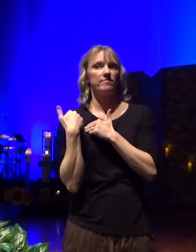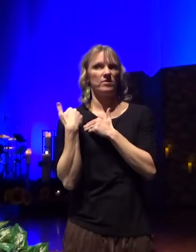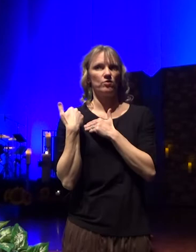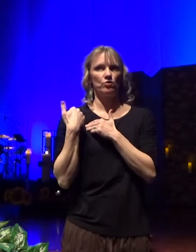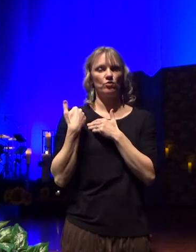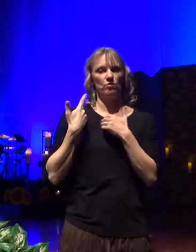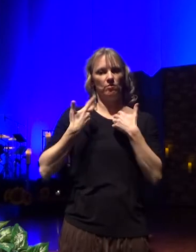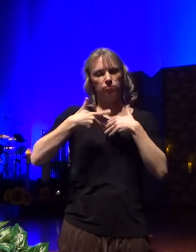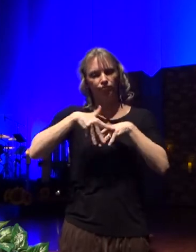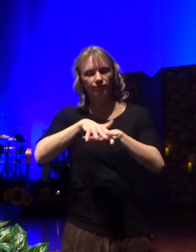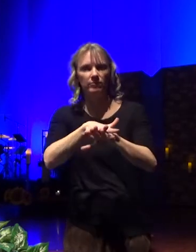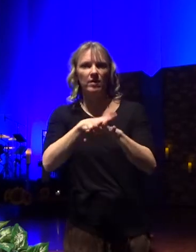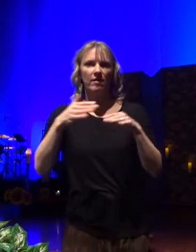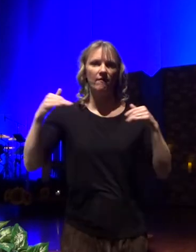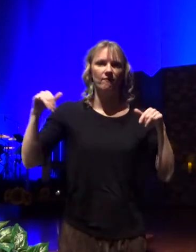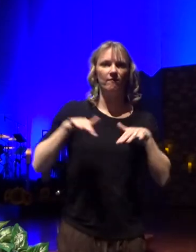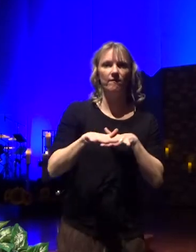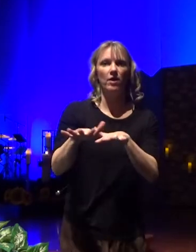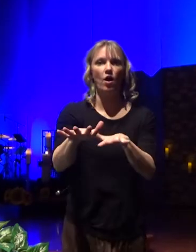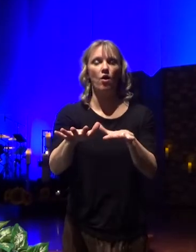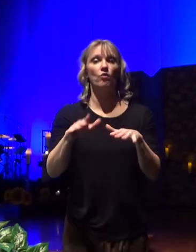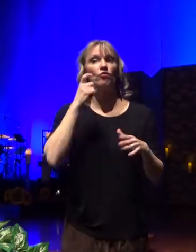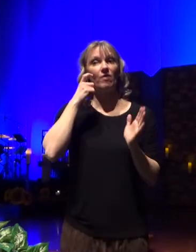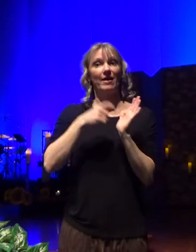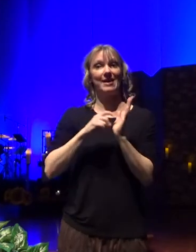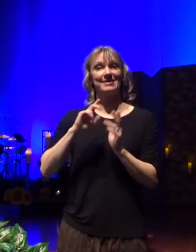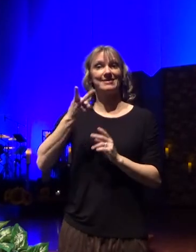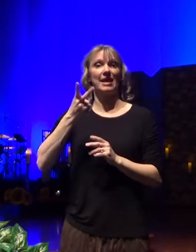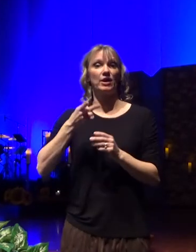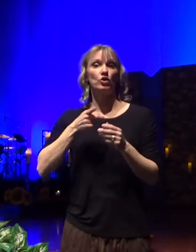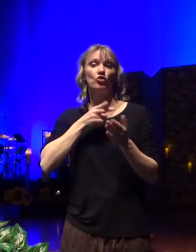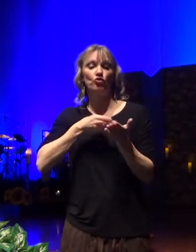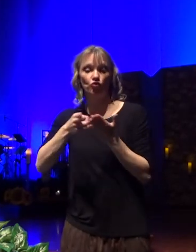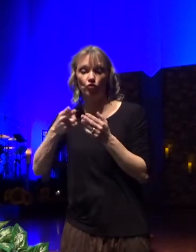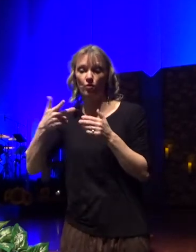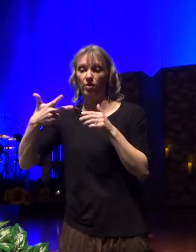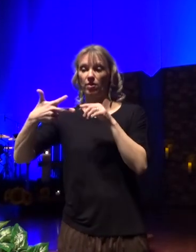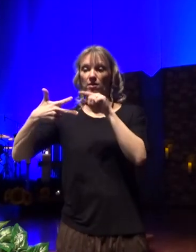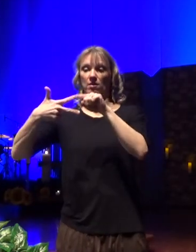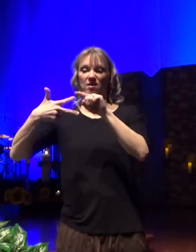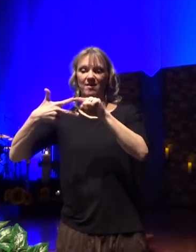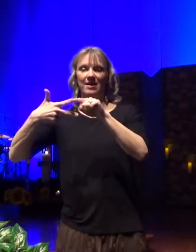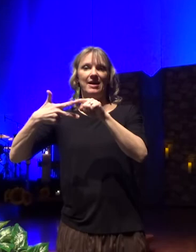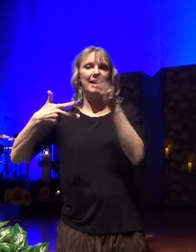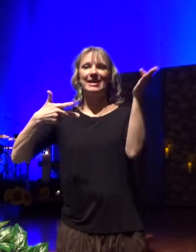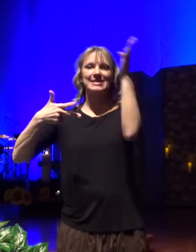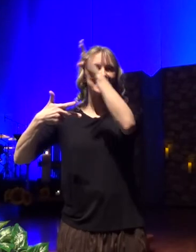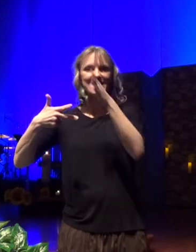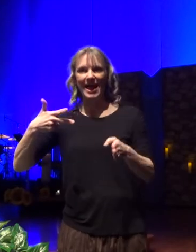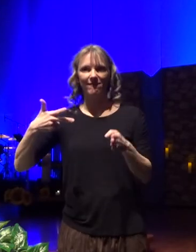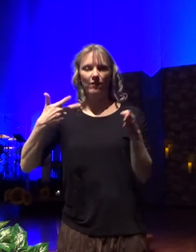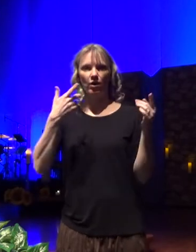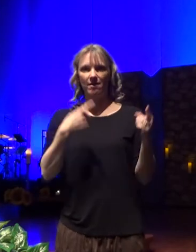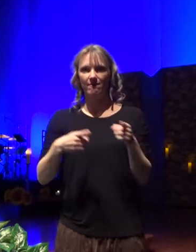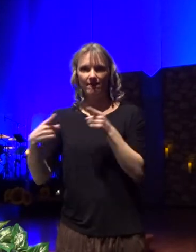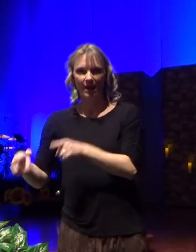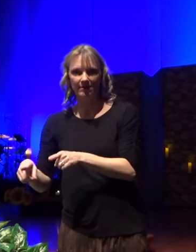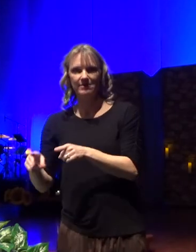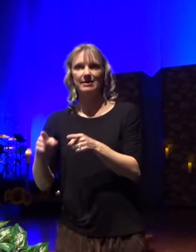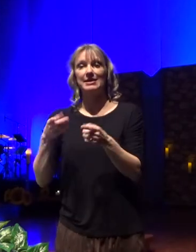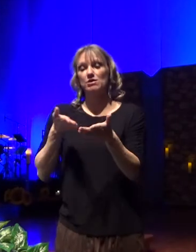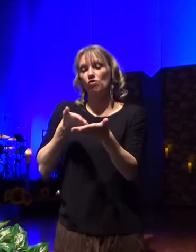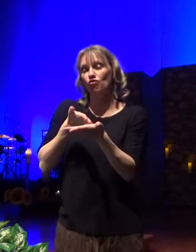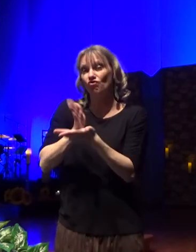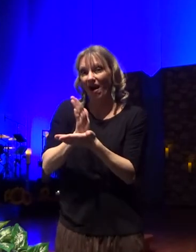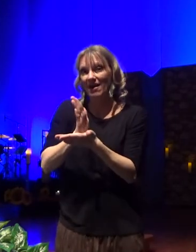that flow and to recognize the second truth of happiness is that happiness is never a state of affairs.